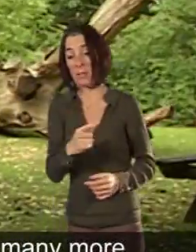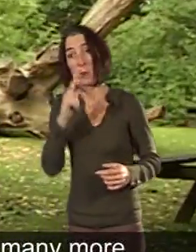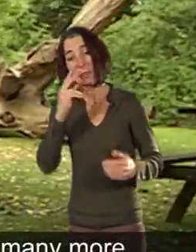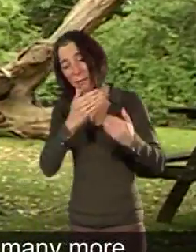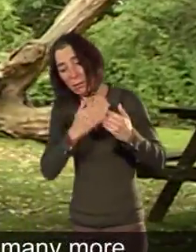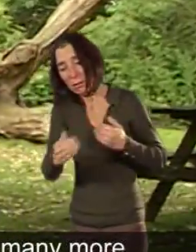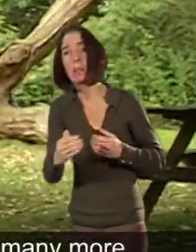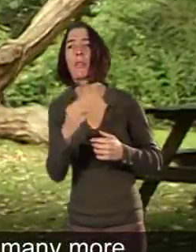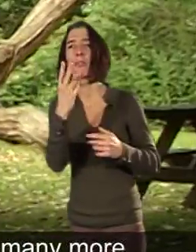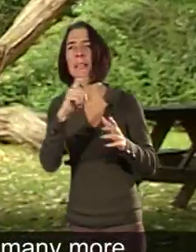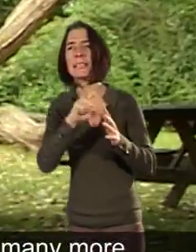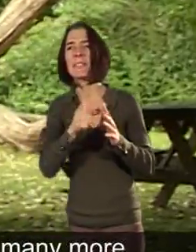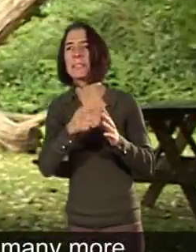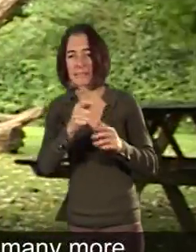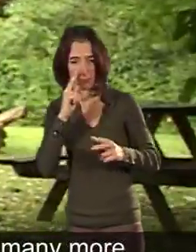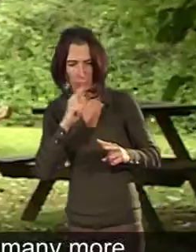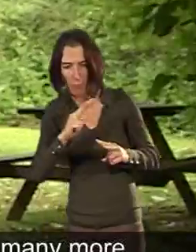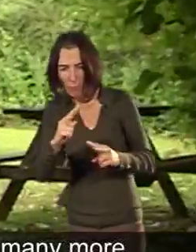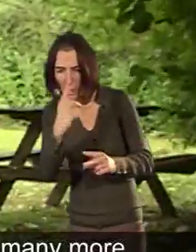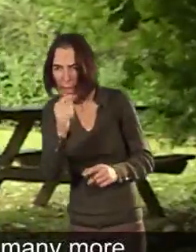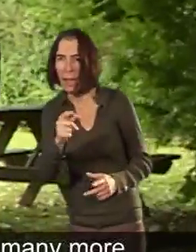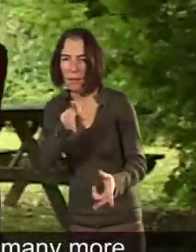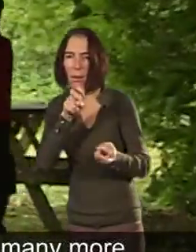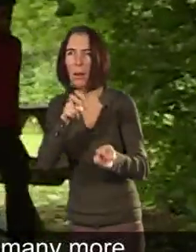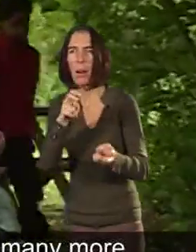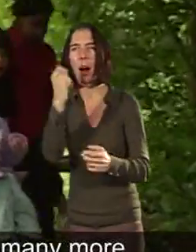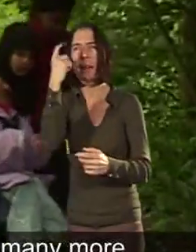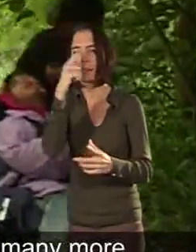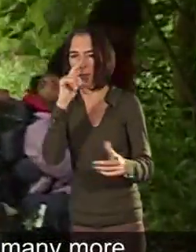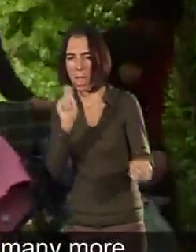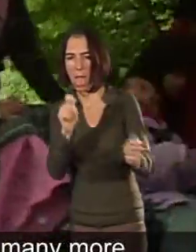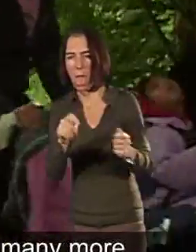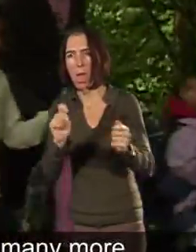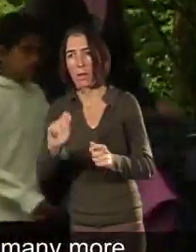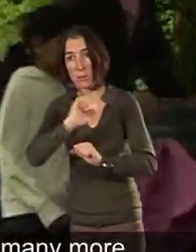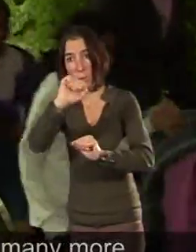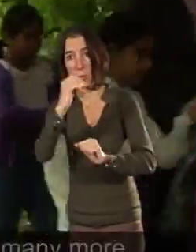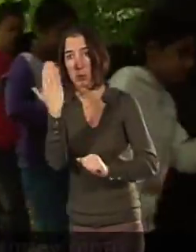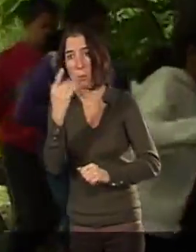on all three DVDs will provide you with many more transferable ideas to use in your school.